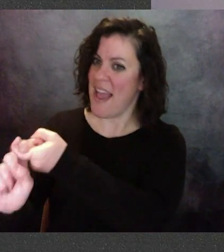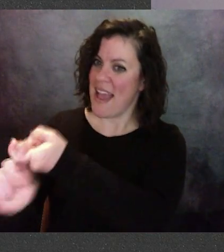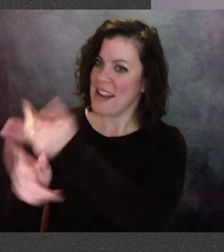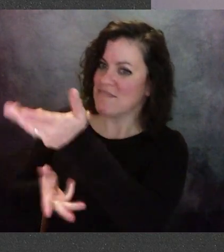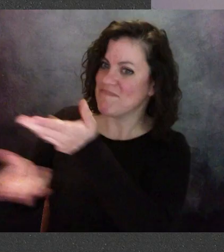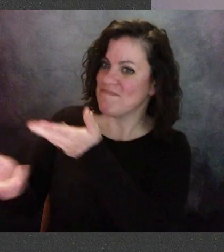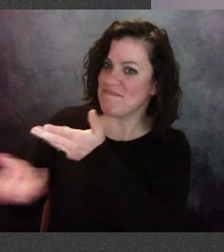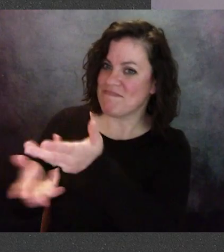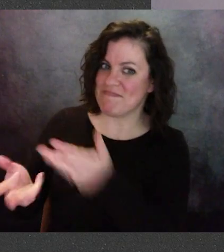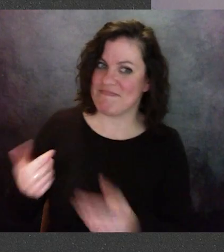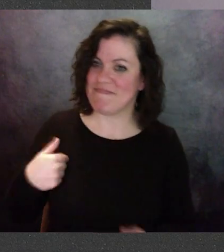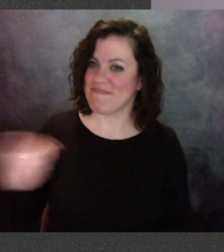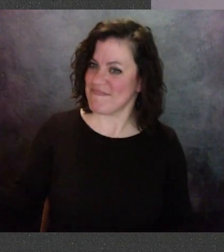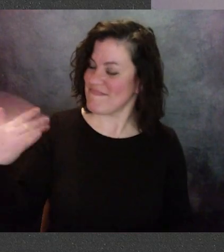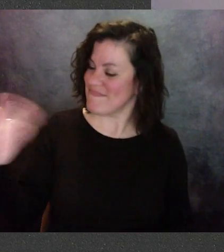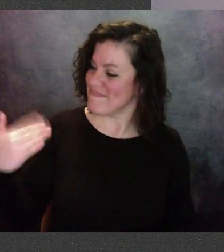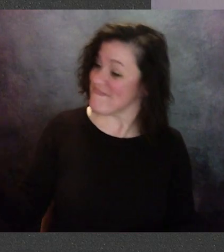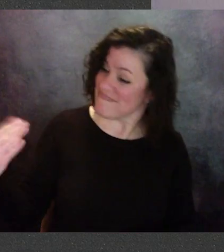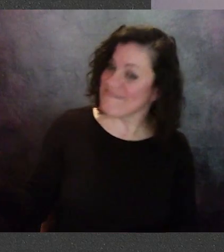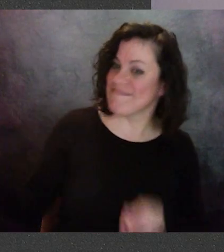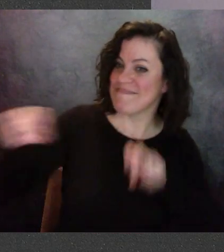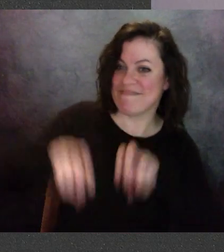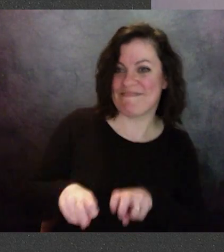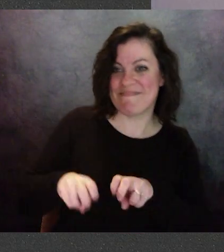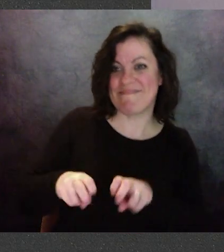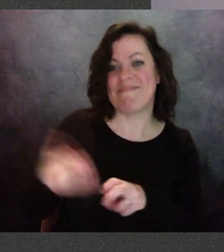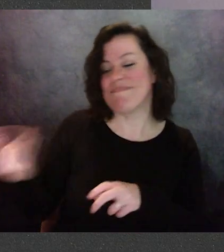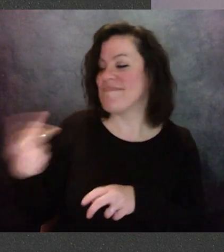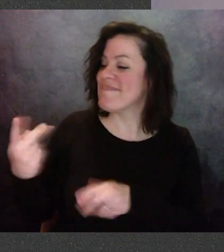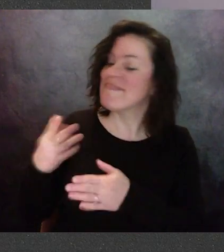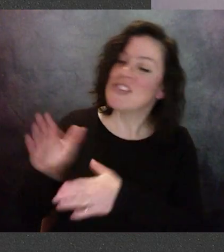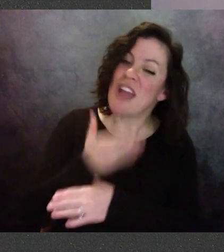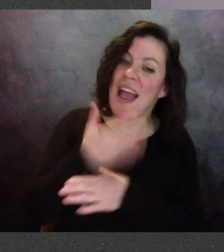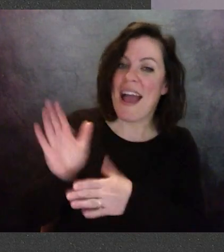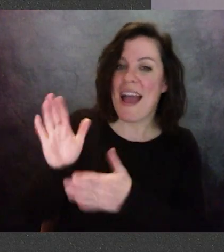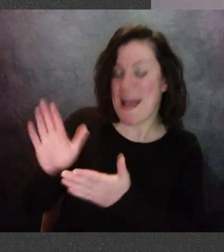desk. I shared my paints. We started to talk.